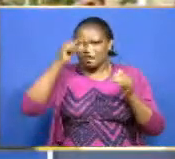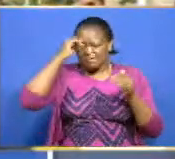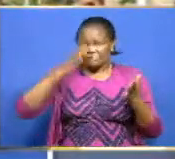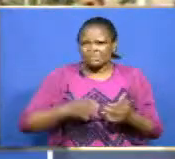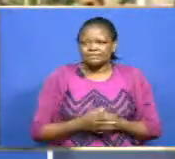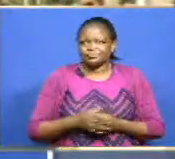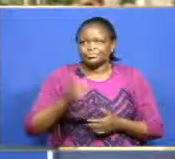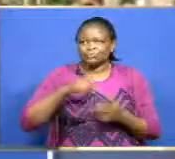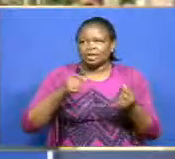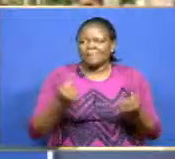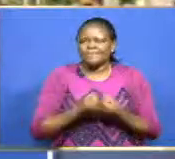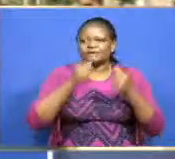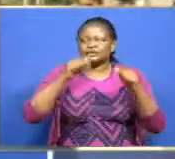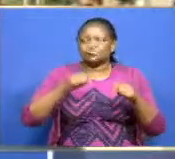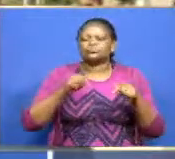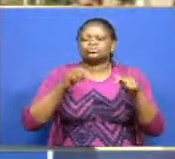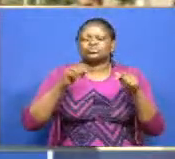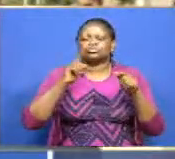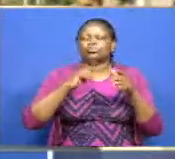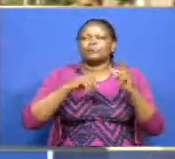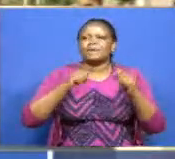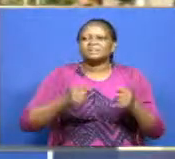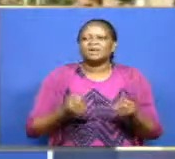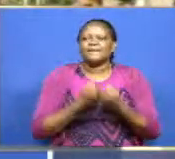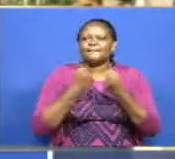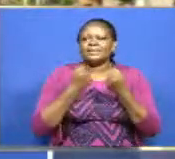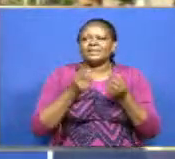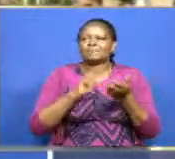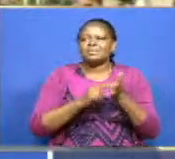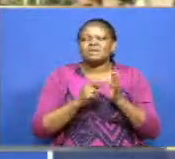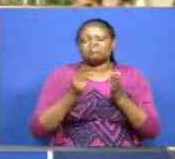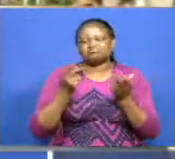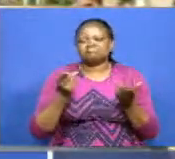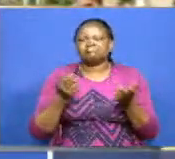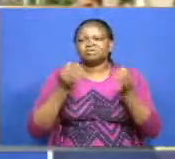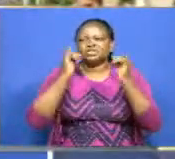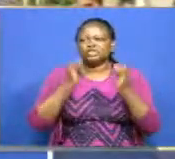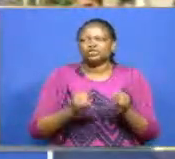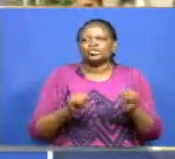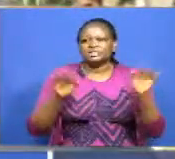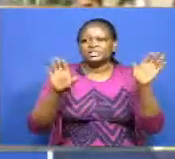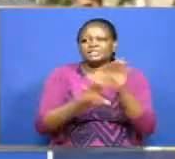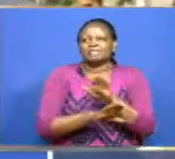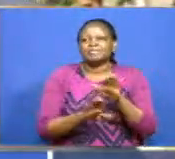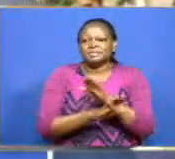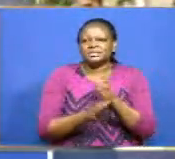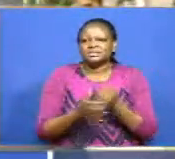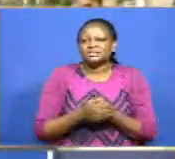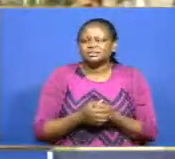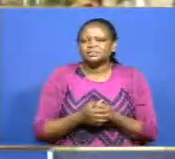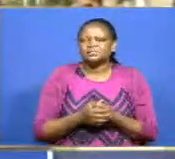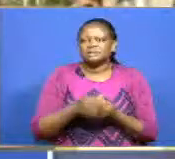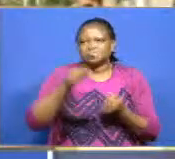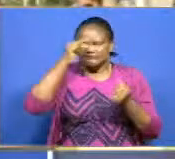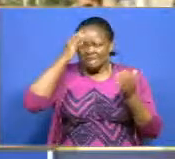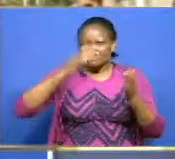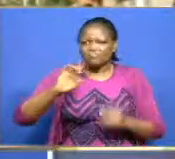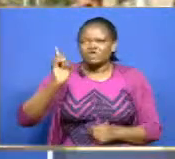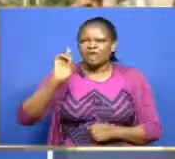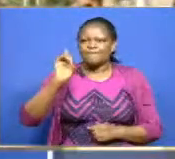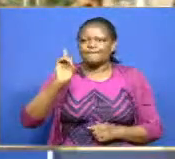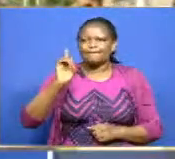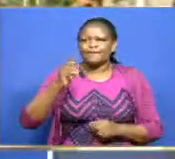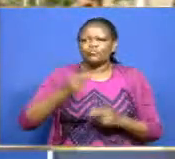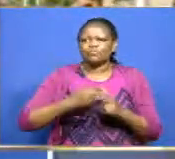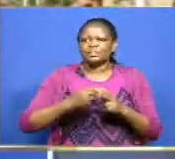happened today is what should happen. We need to put the people first. So I hope the new deputy governor of Nairobi, who will soon